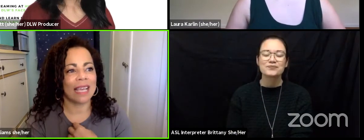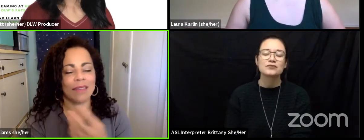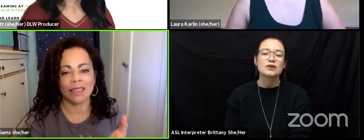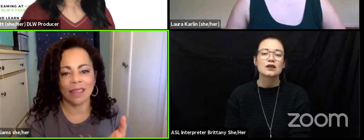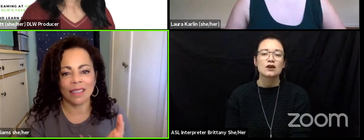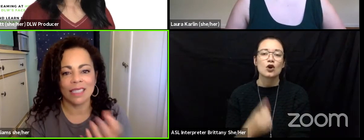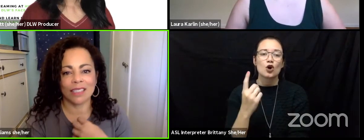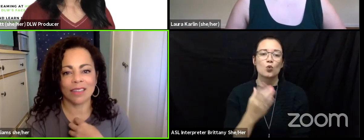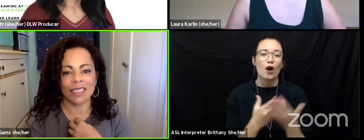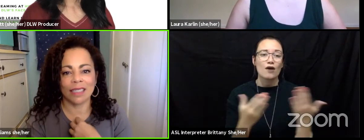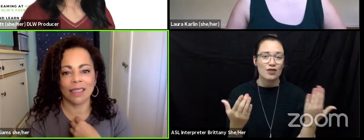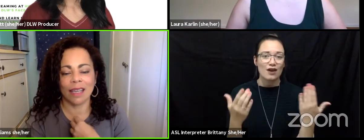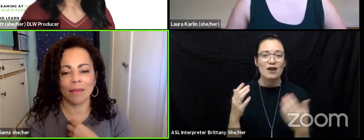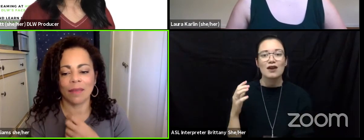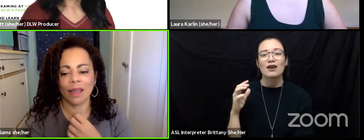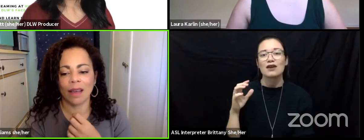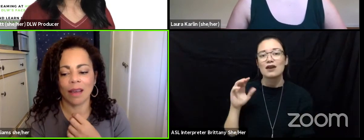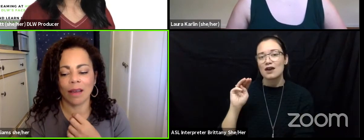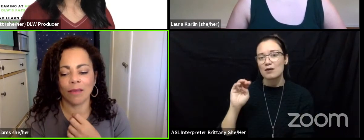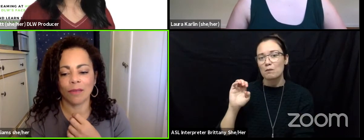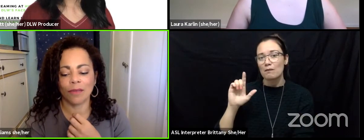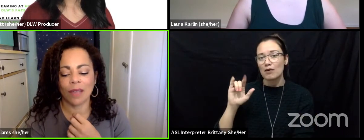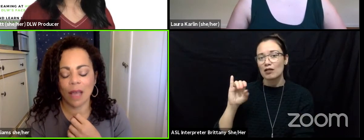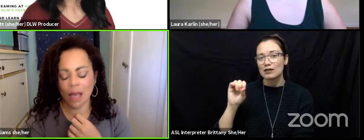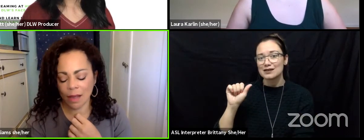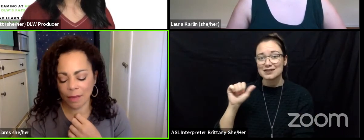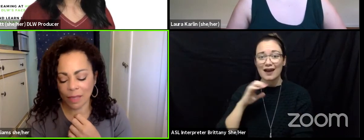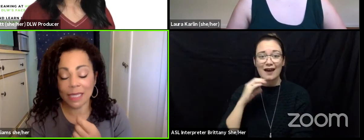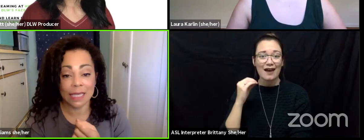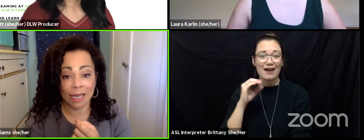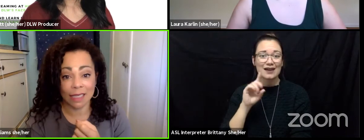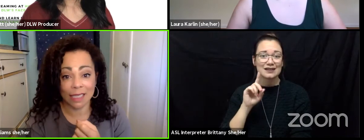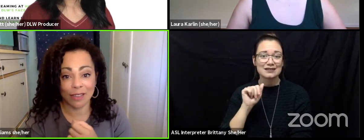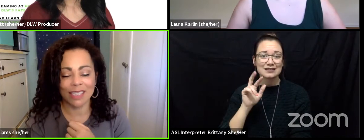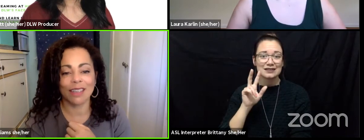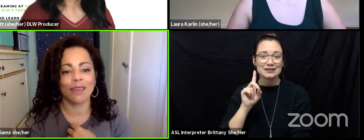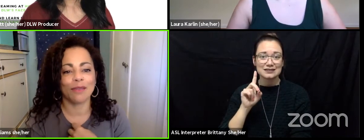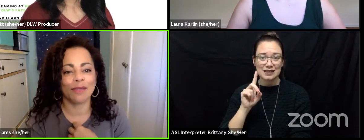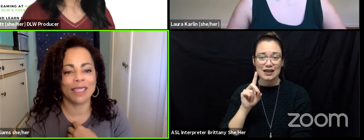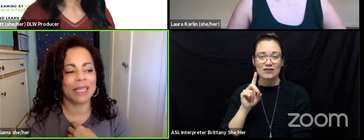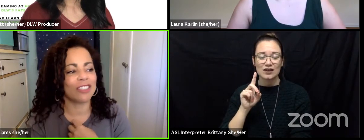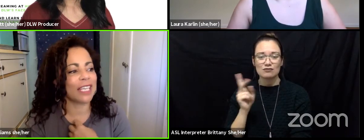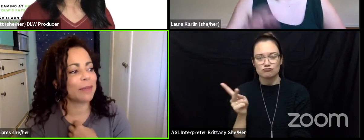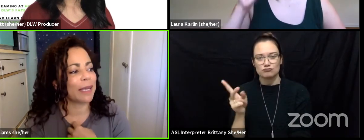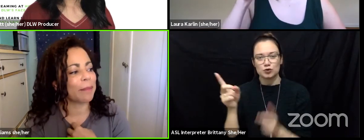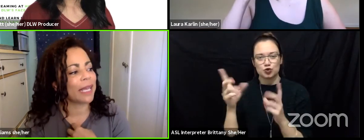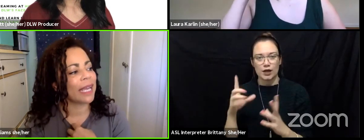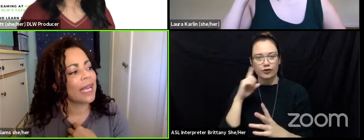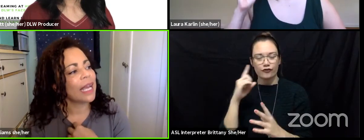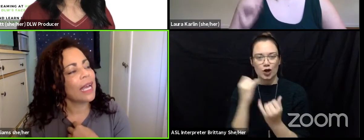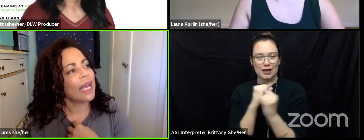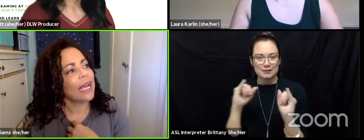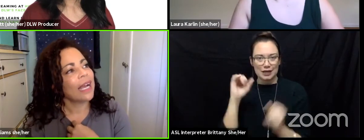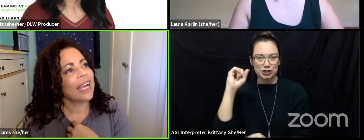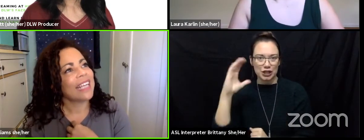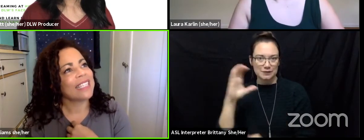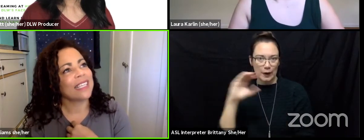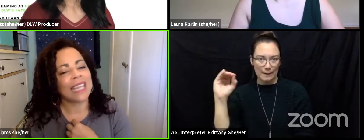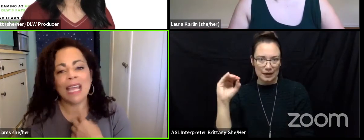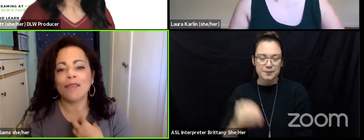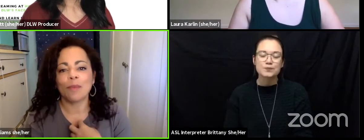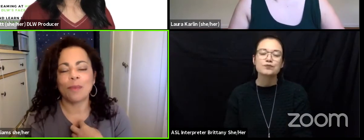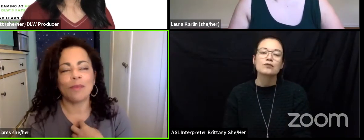and David, artistic director of, Melissa's the artistic director of Independent Shakespeare Company,